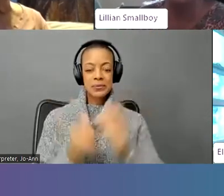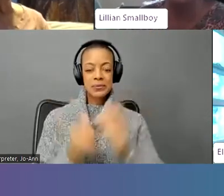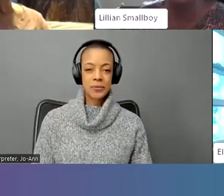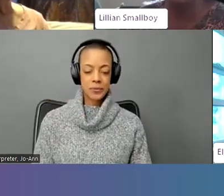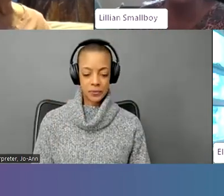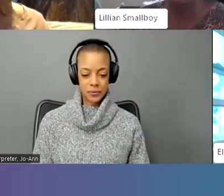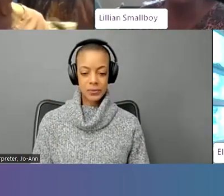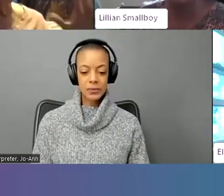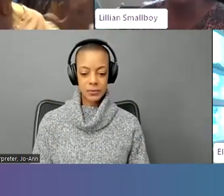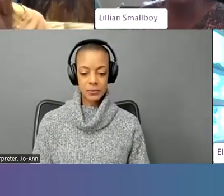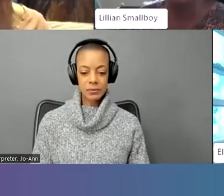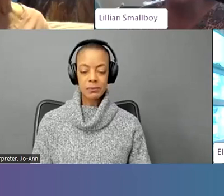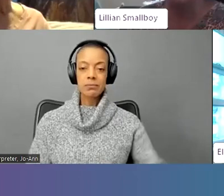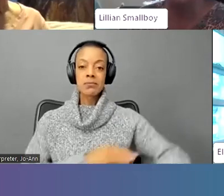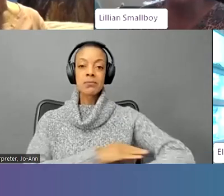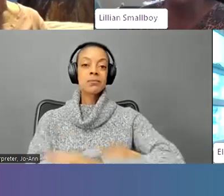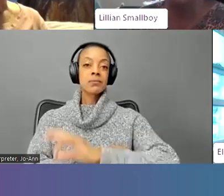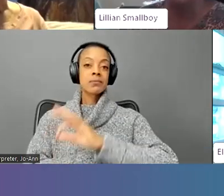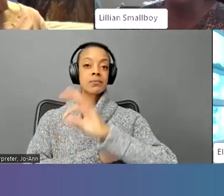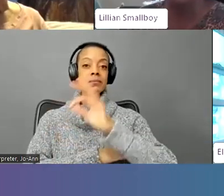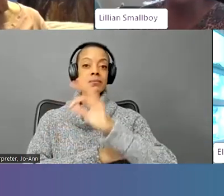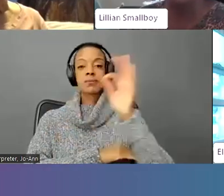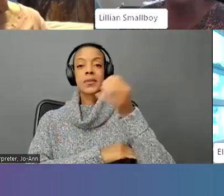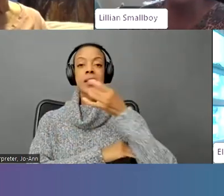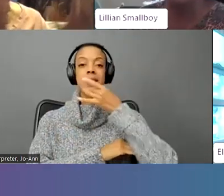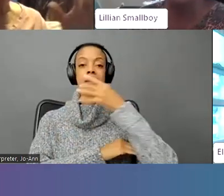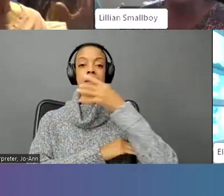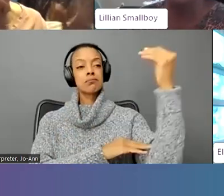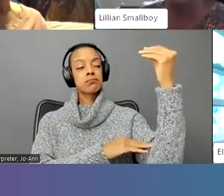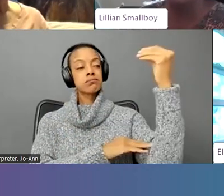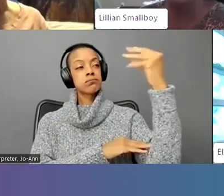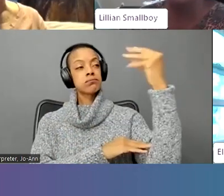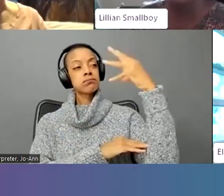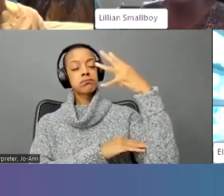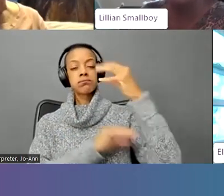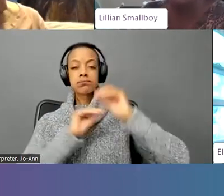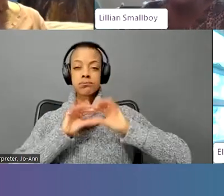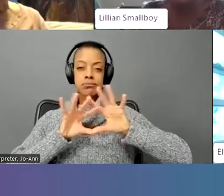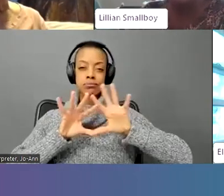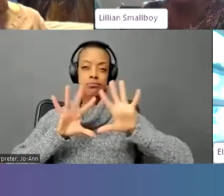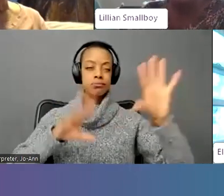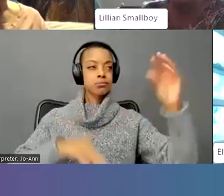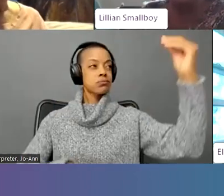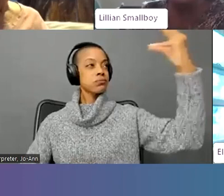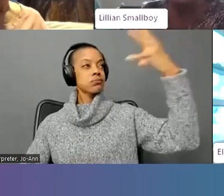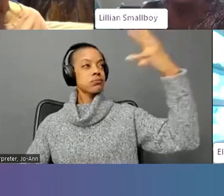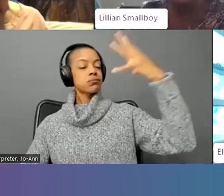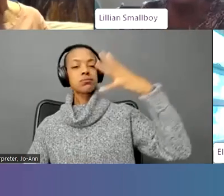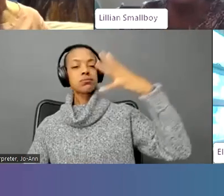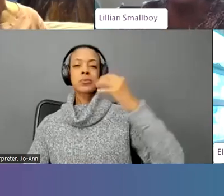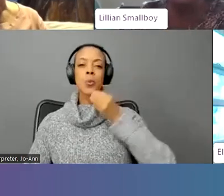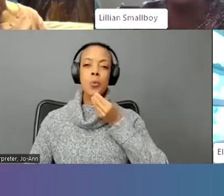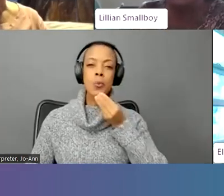it comes in the daylight. It's an orb of light that brings that brightness and that warmth. And so we celebrate